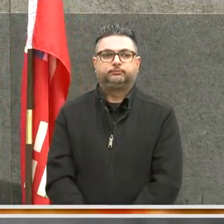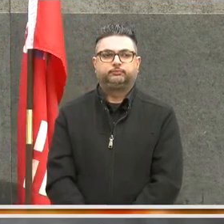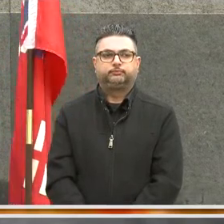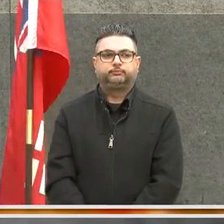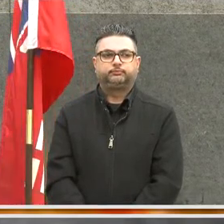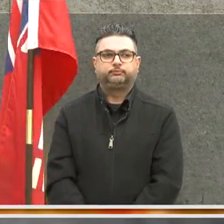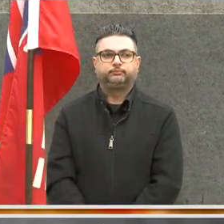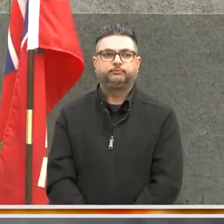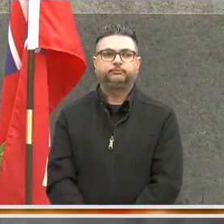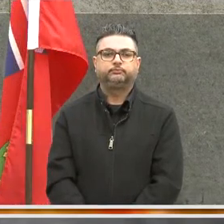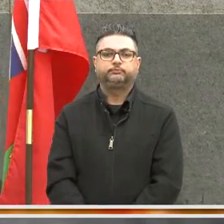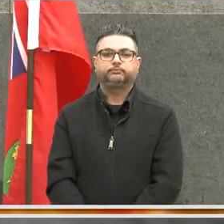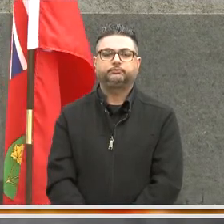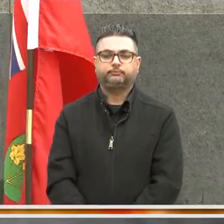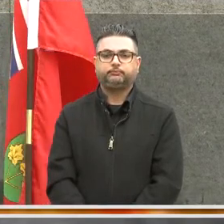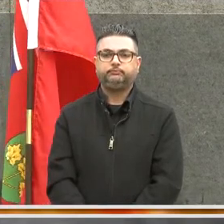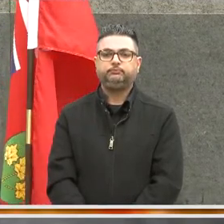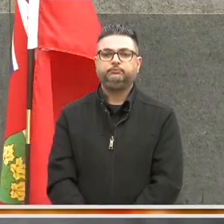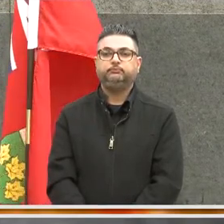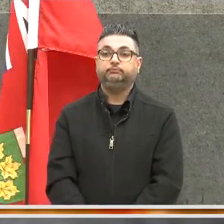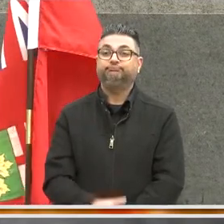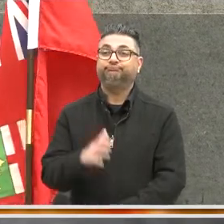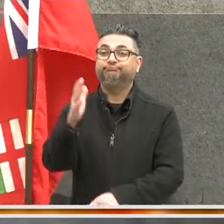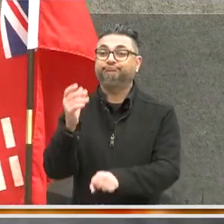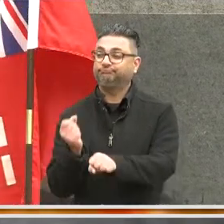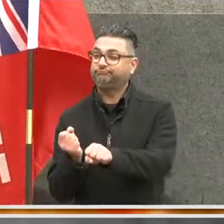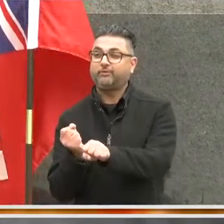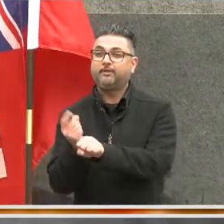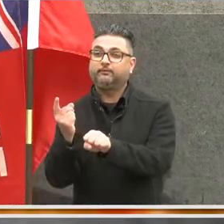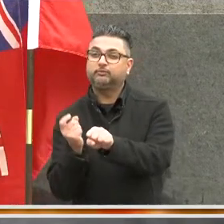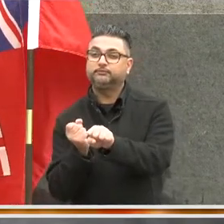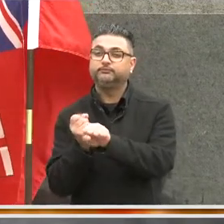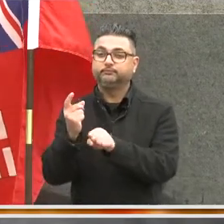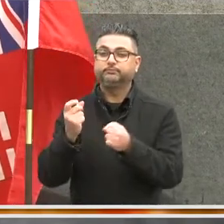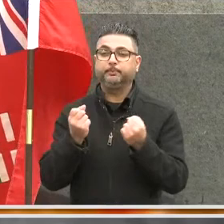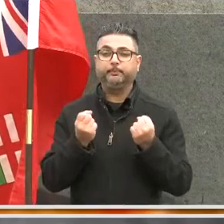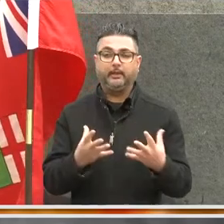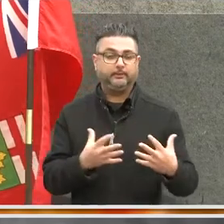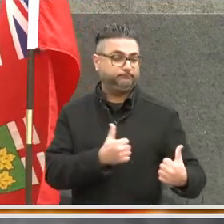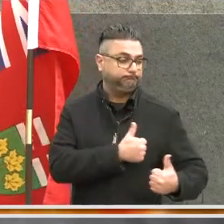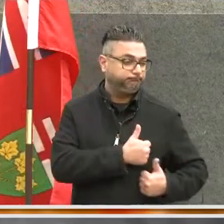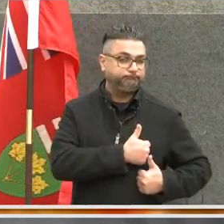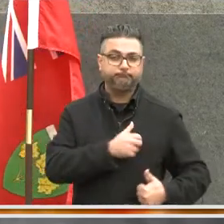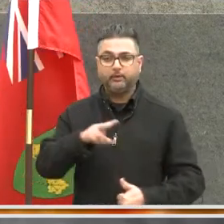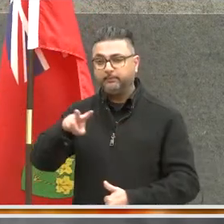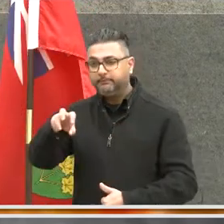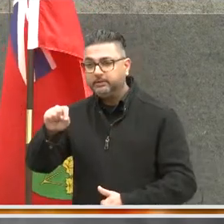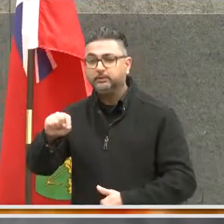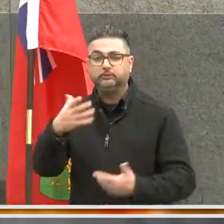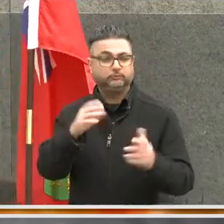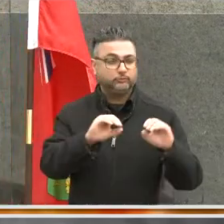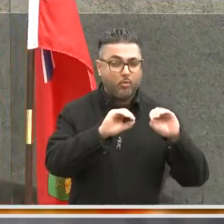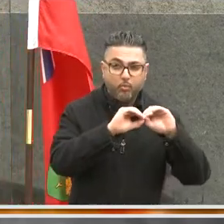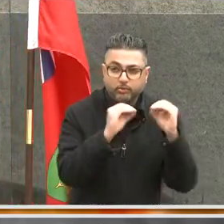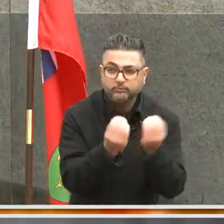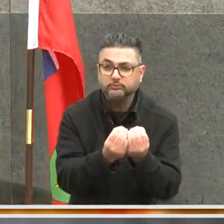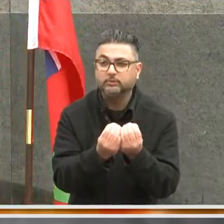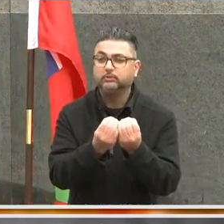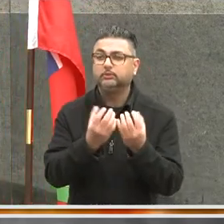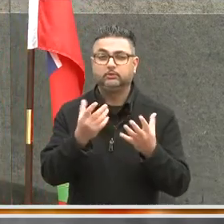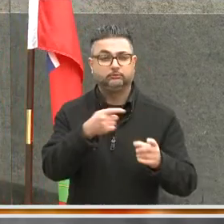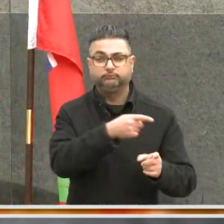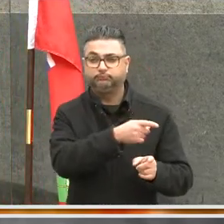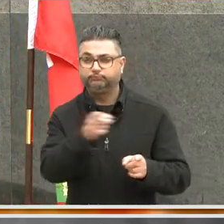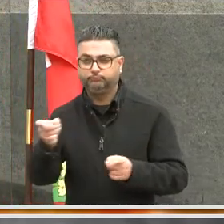Every year, a number of veteran and community organizations, as well as many members of the Consular Corps in Toronto, bring wreath to